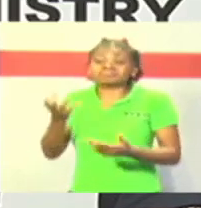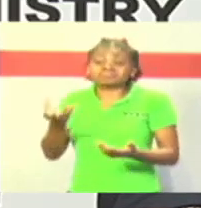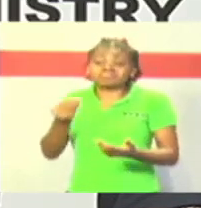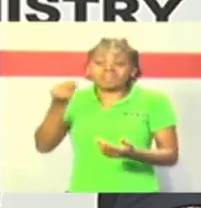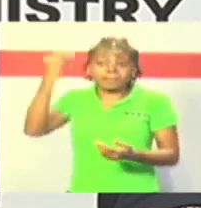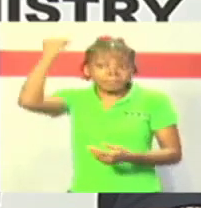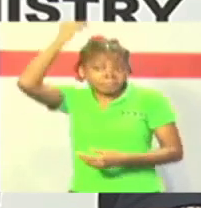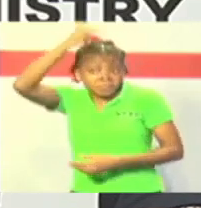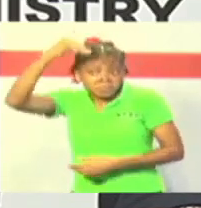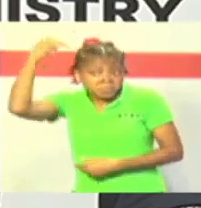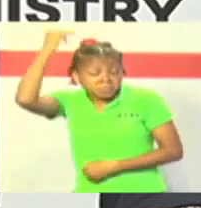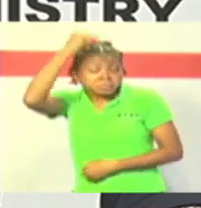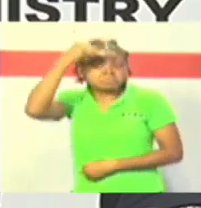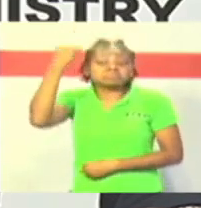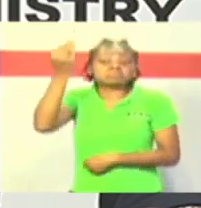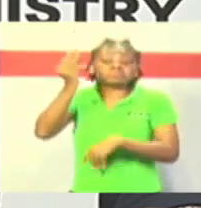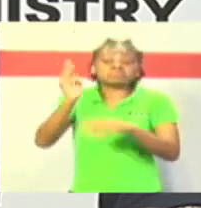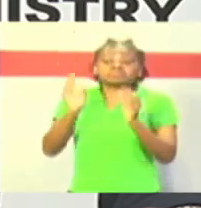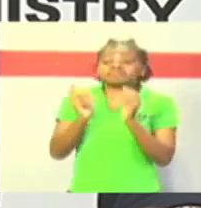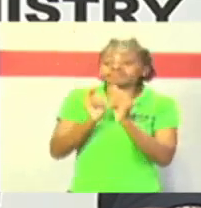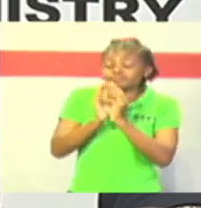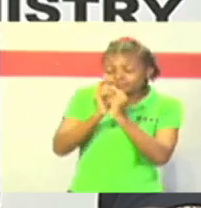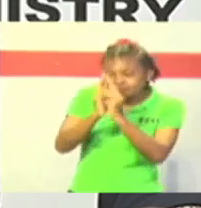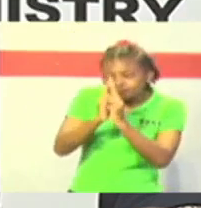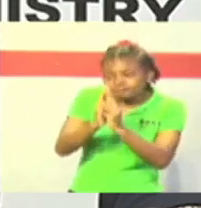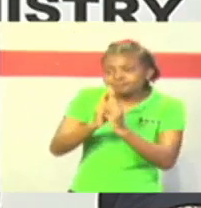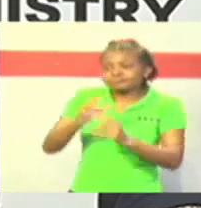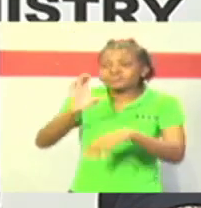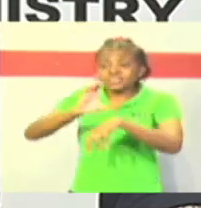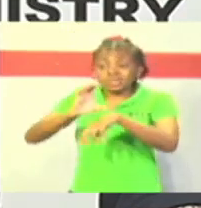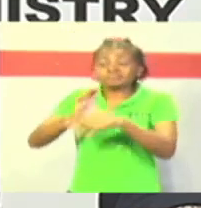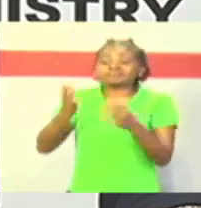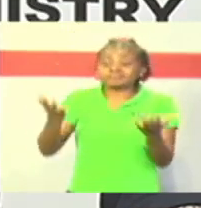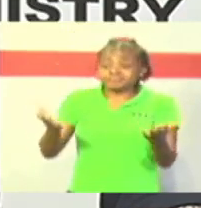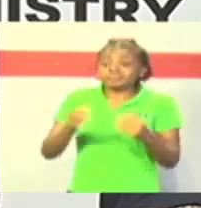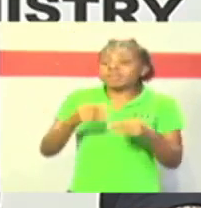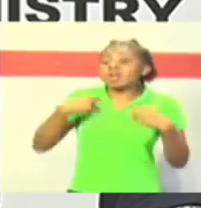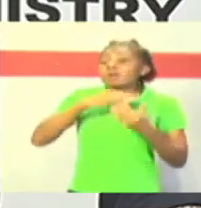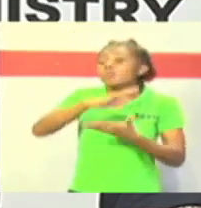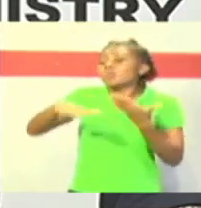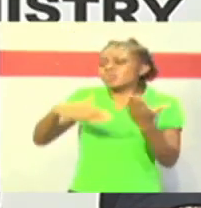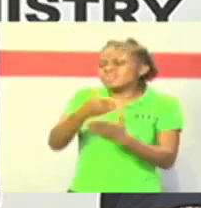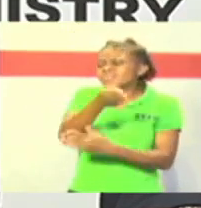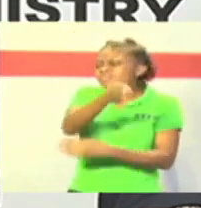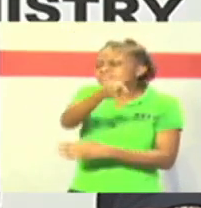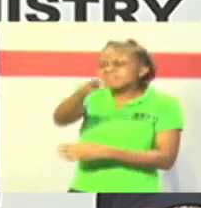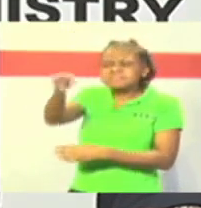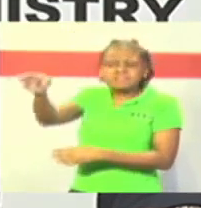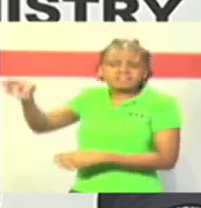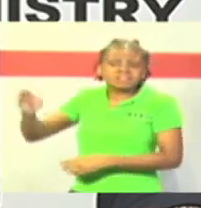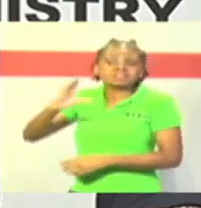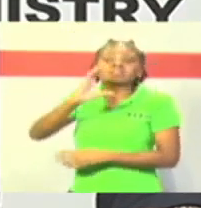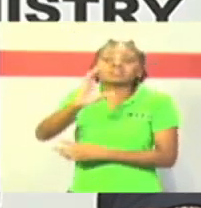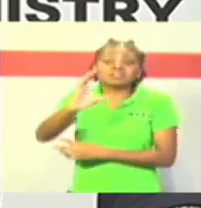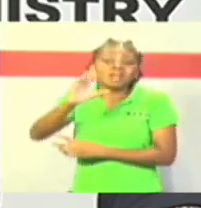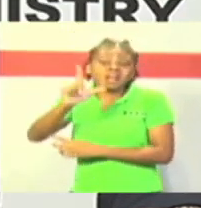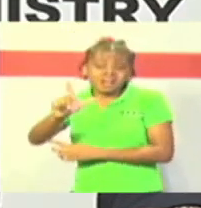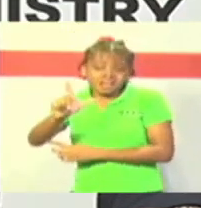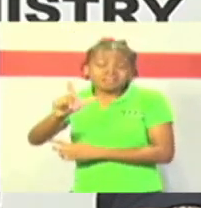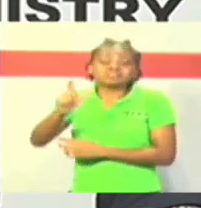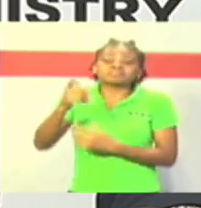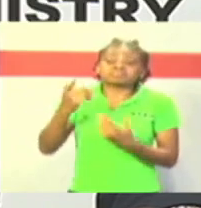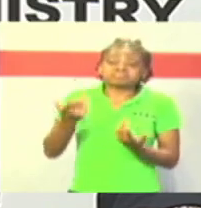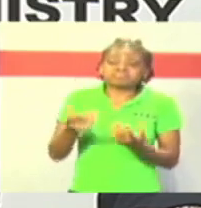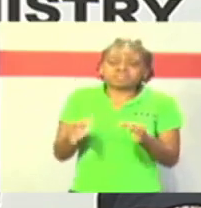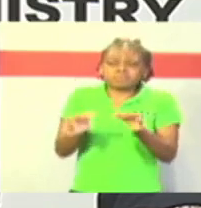the Chaguanas Lions Club, the CL Branchfield and Company, the Montrose